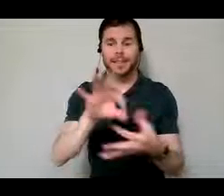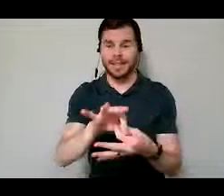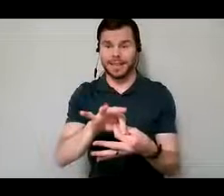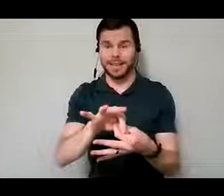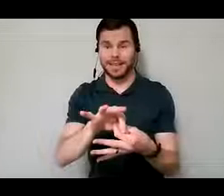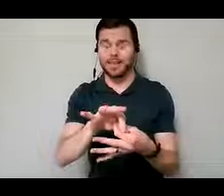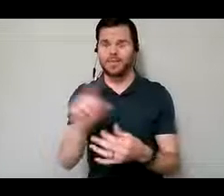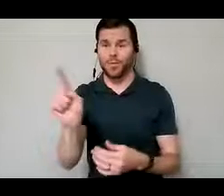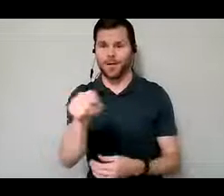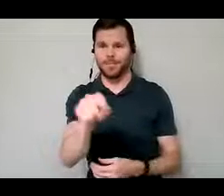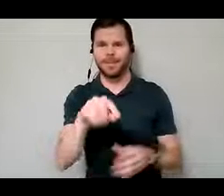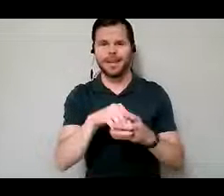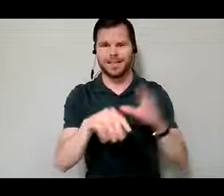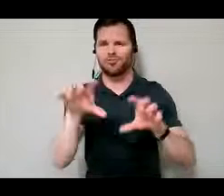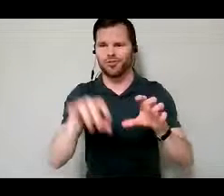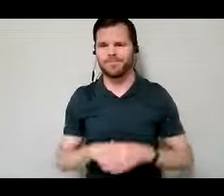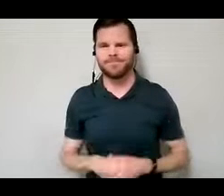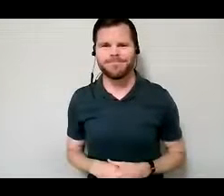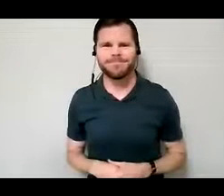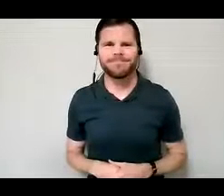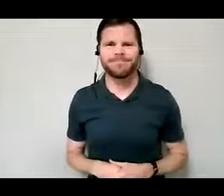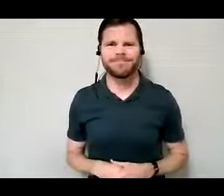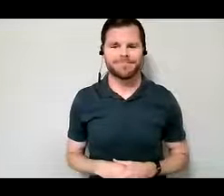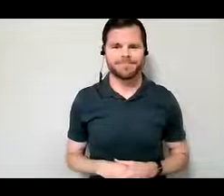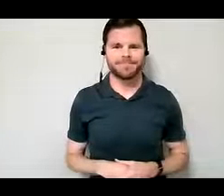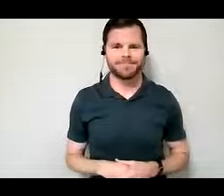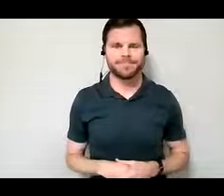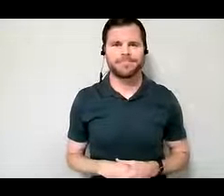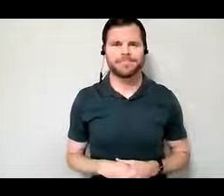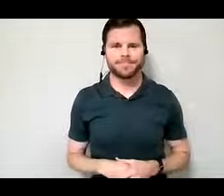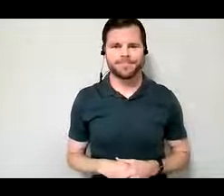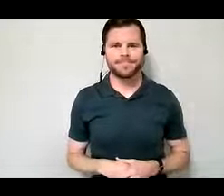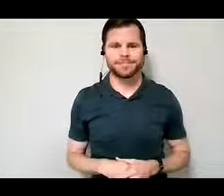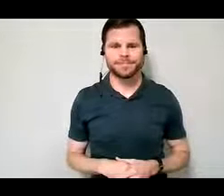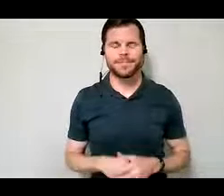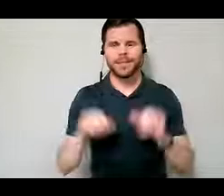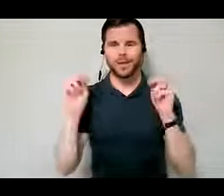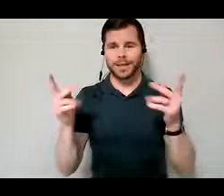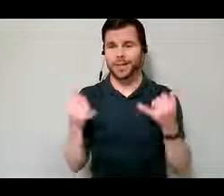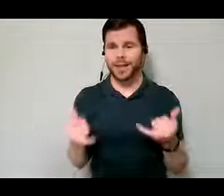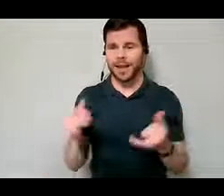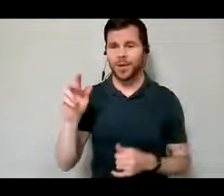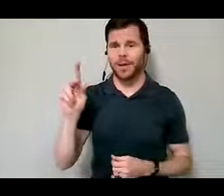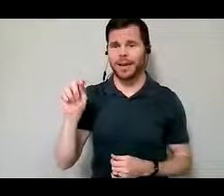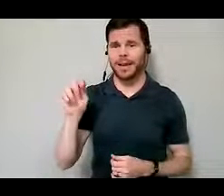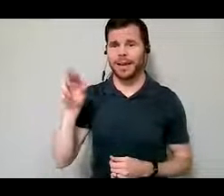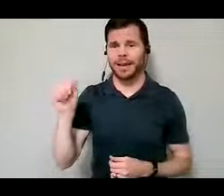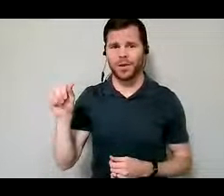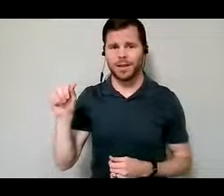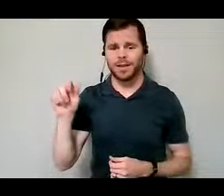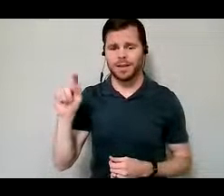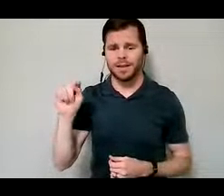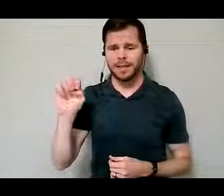Thank you for all the work that you're doing. I think we have Kara now, Teschner. She had some internet connection